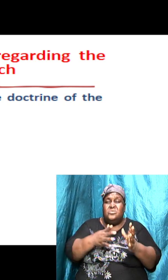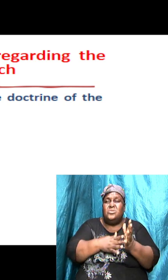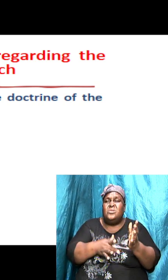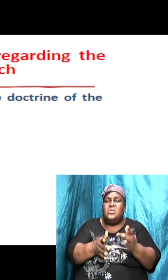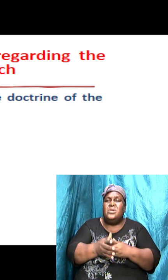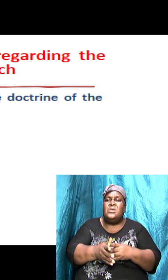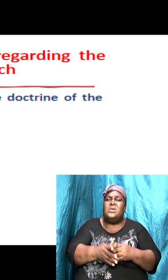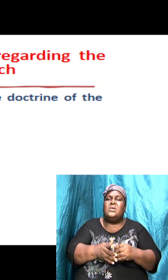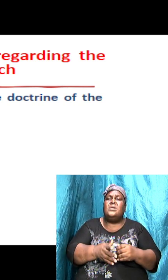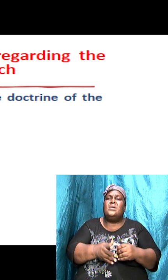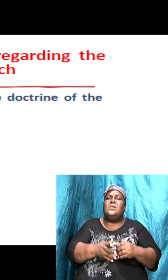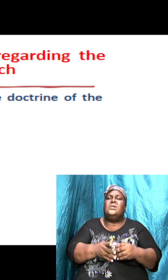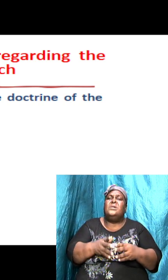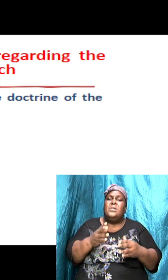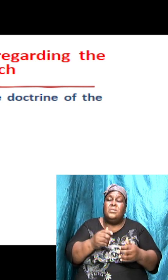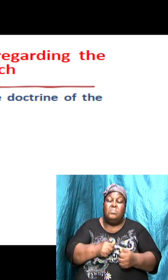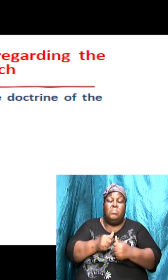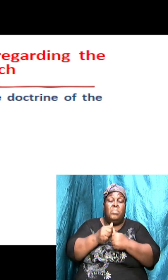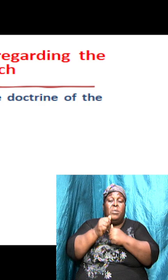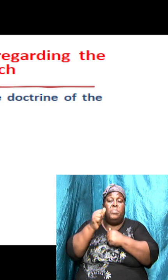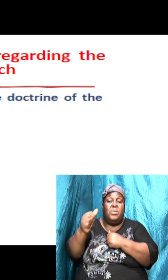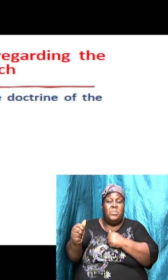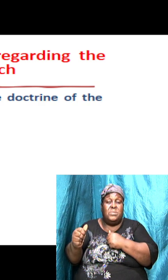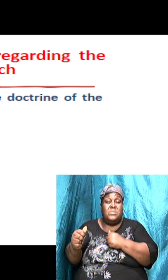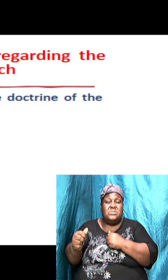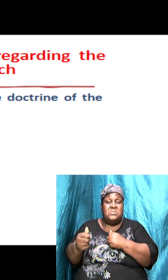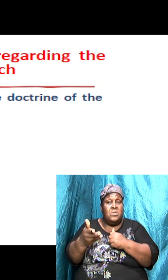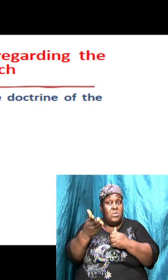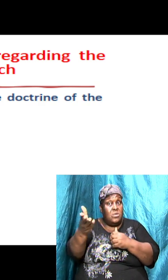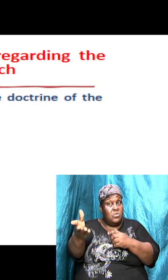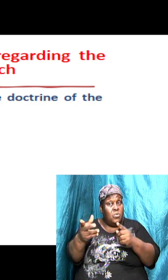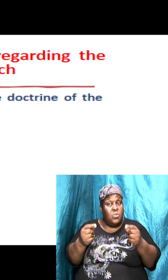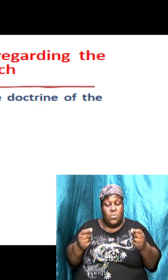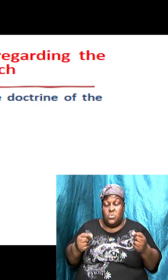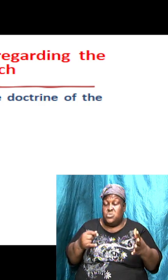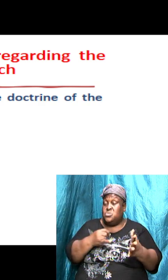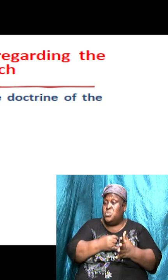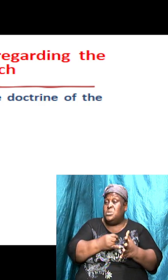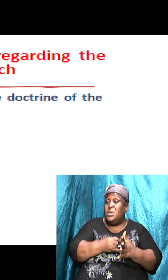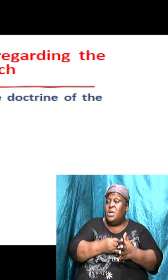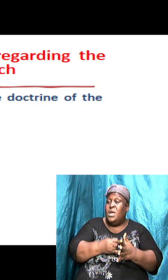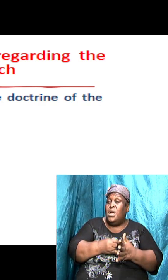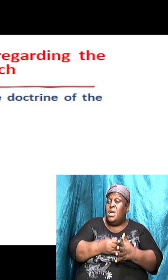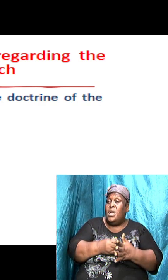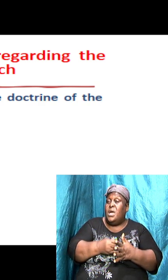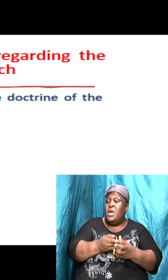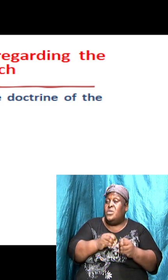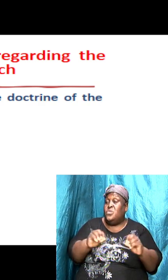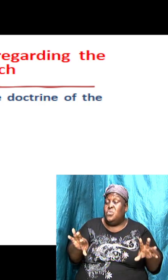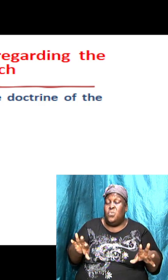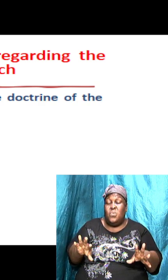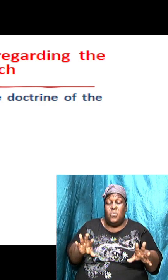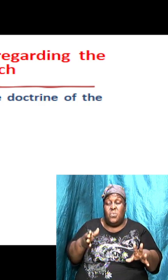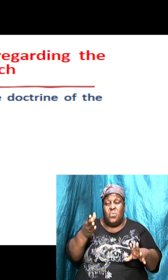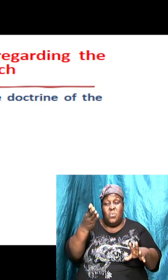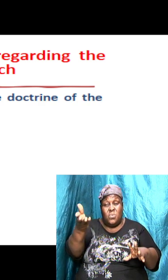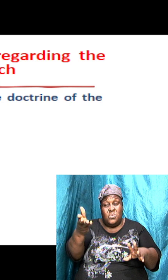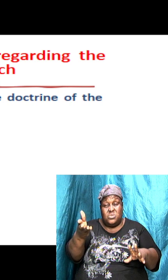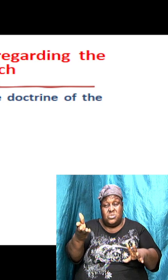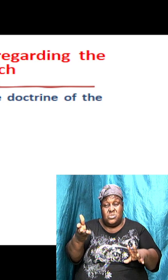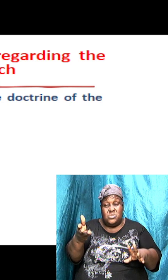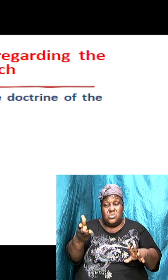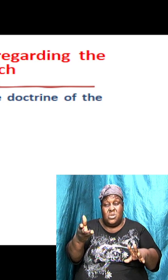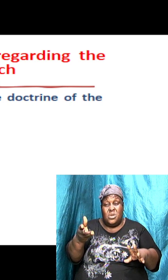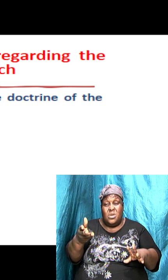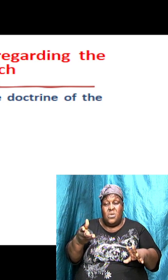it therefore encompass those who do it and those who condone it. Because he said, you have there